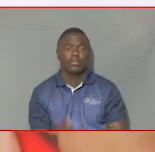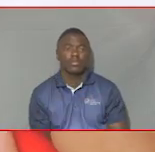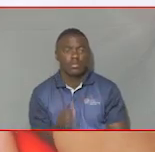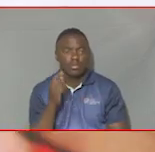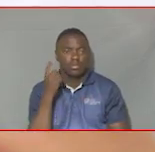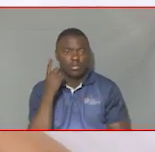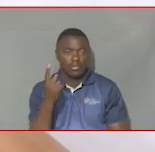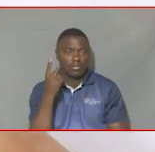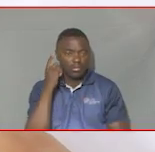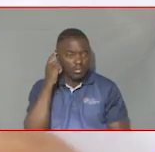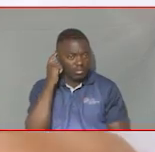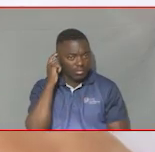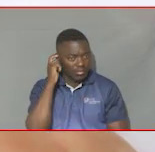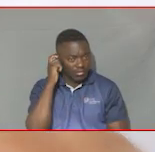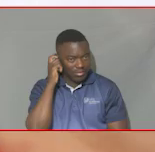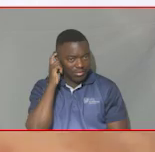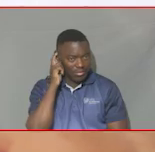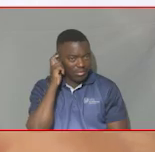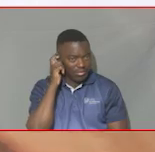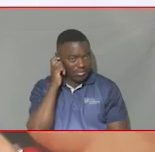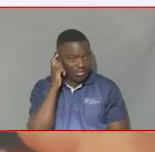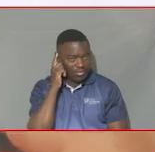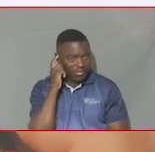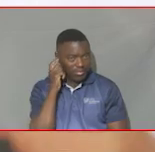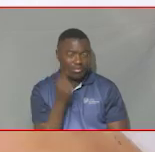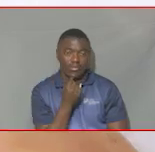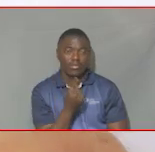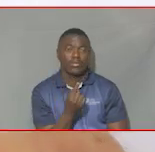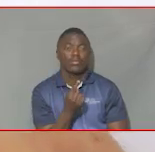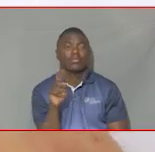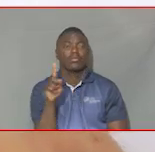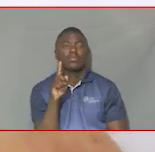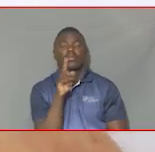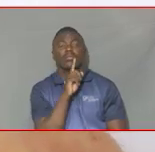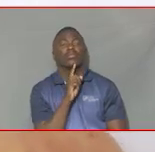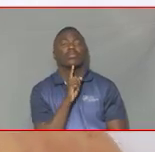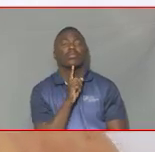there? Right, and then they say to me,